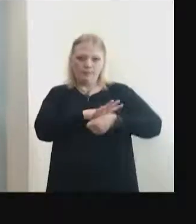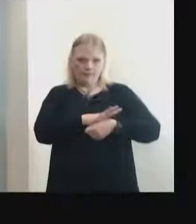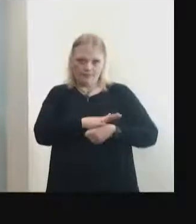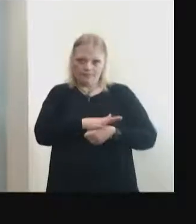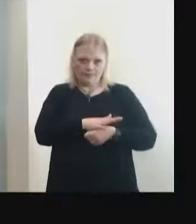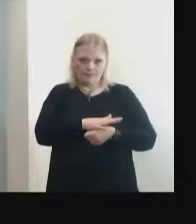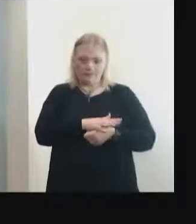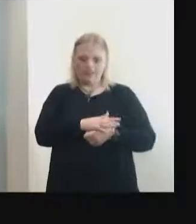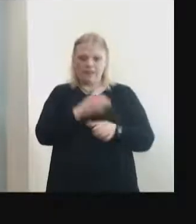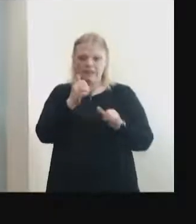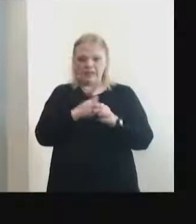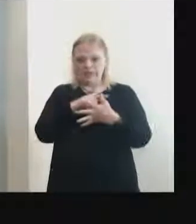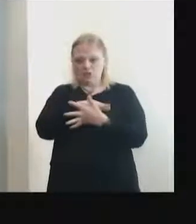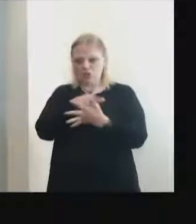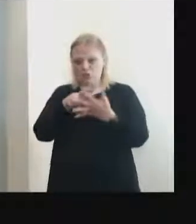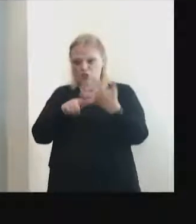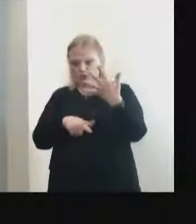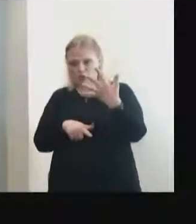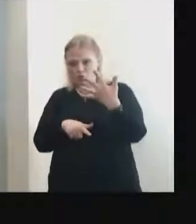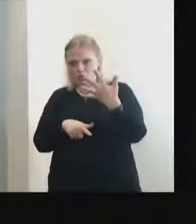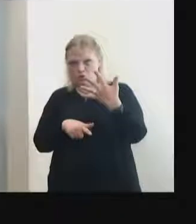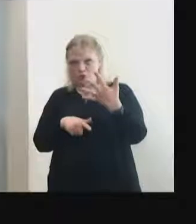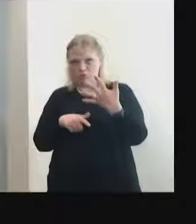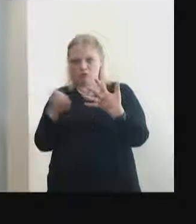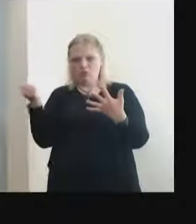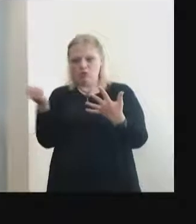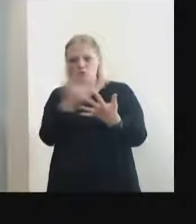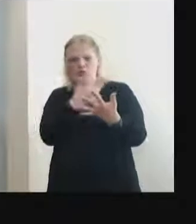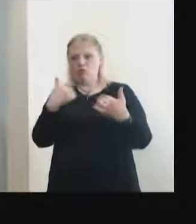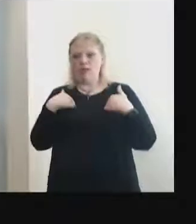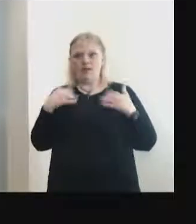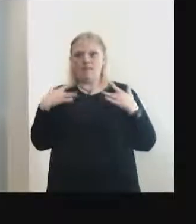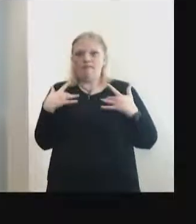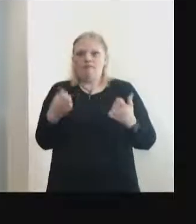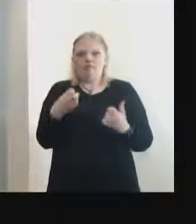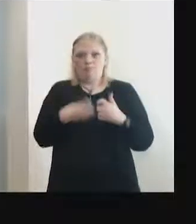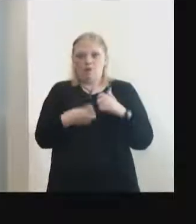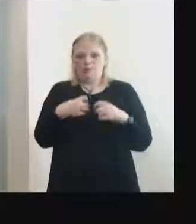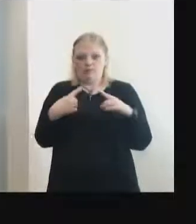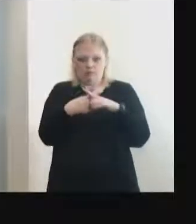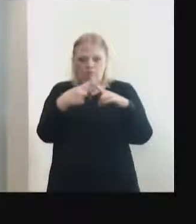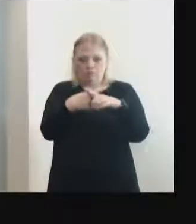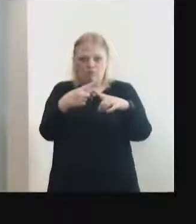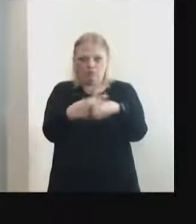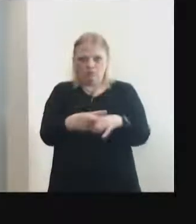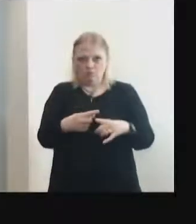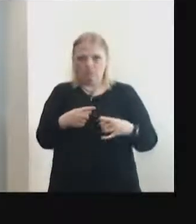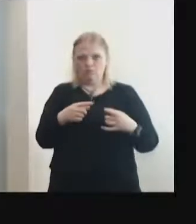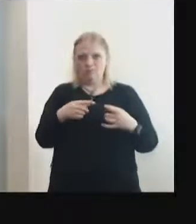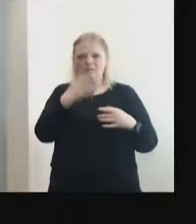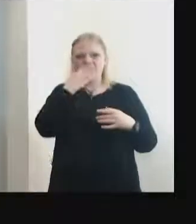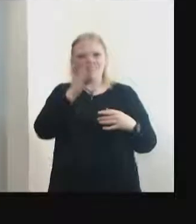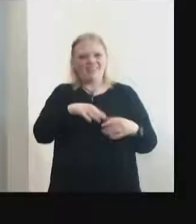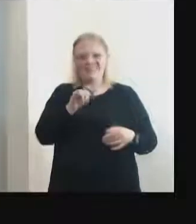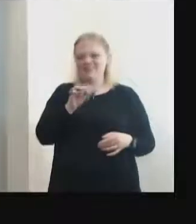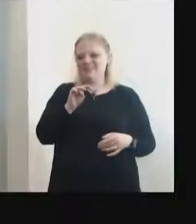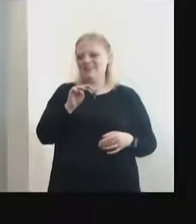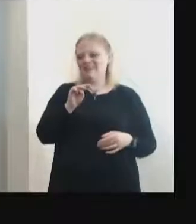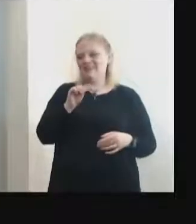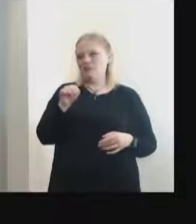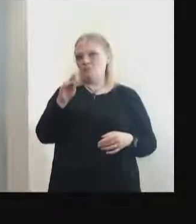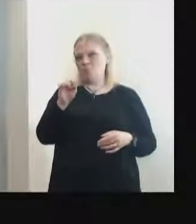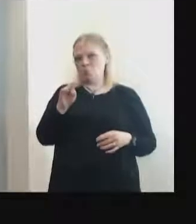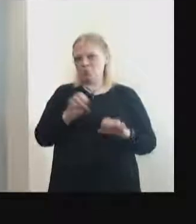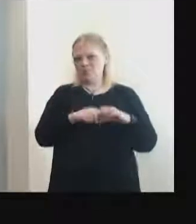in every one of those cases that we're aware of, the individual had serious health complications associated with immunocompromised individuals. I mentioned my one